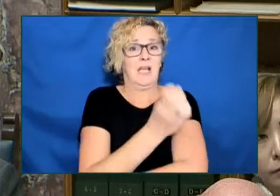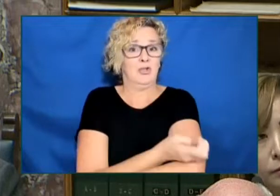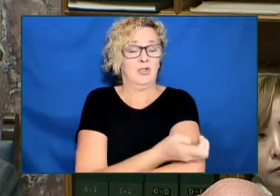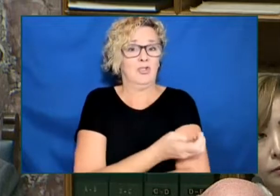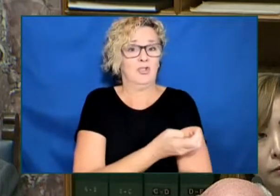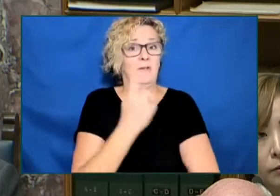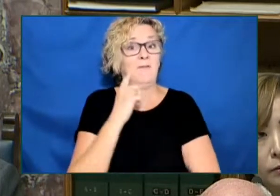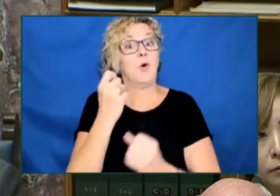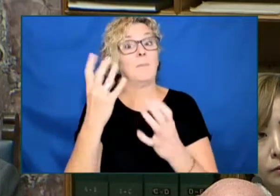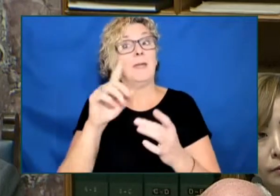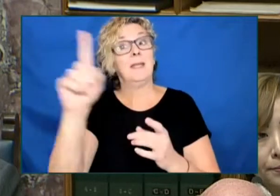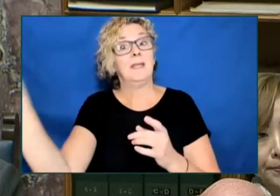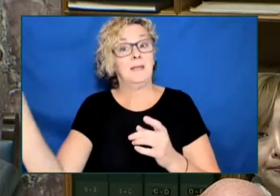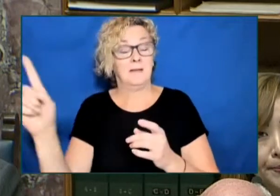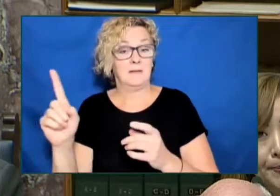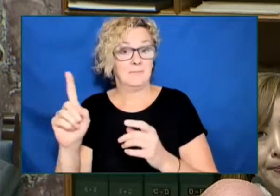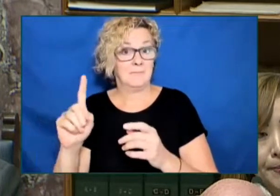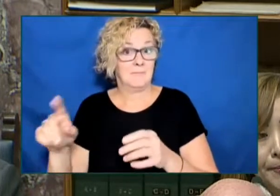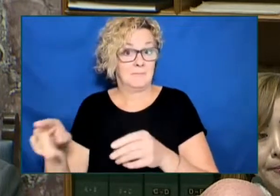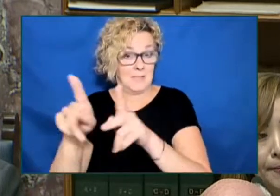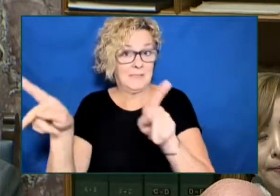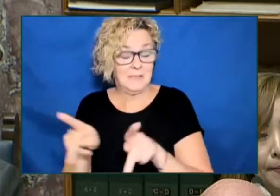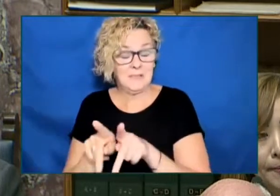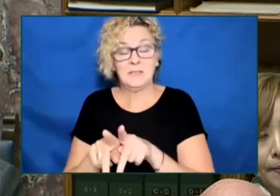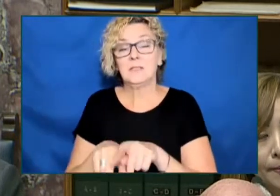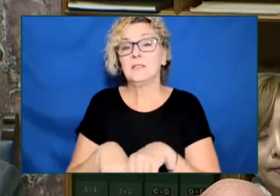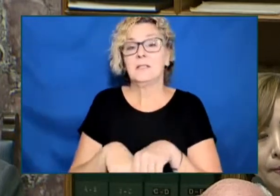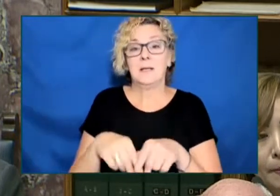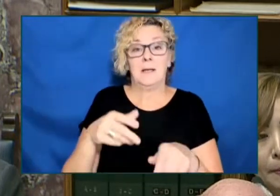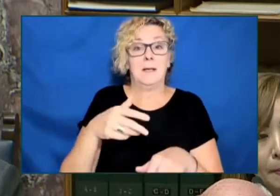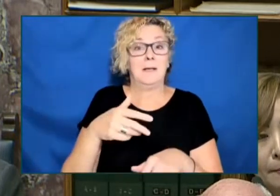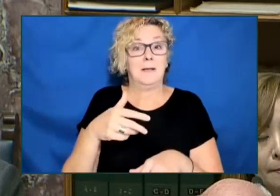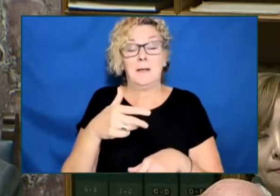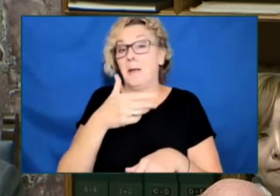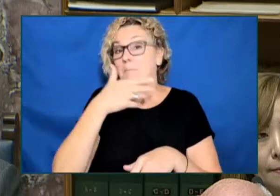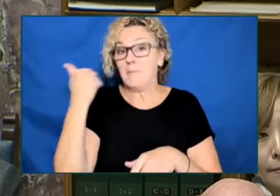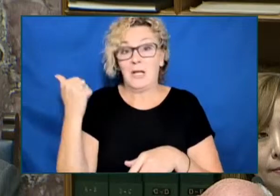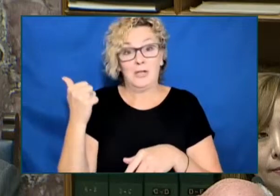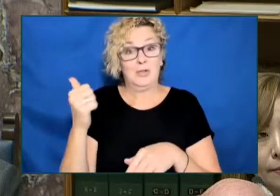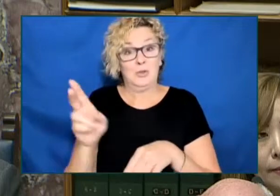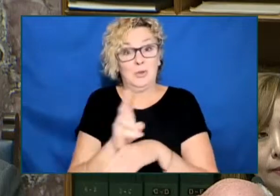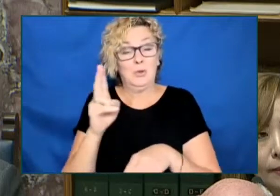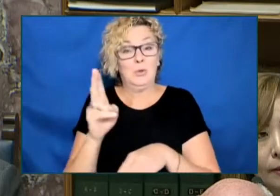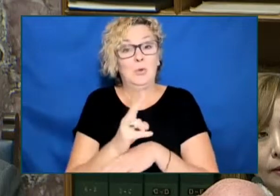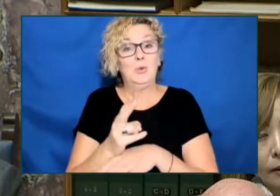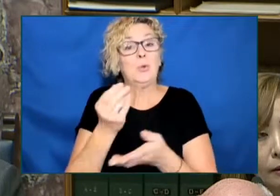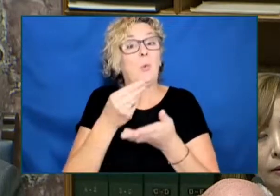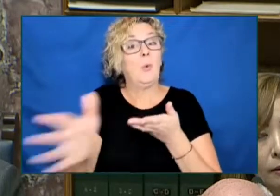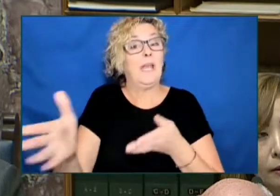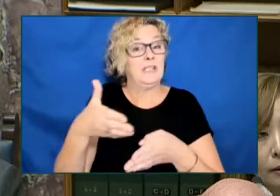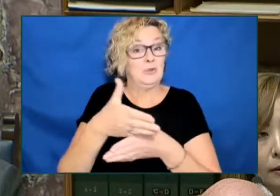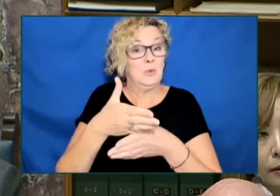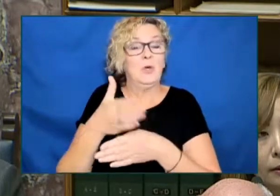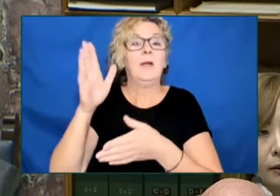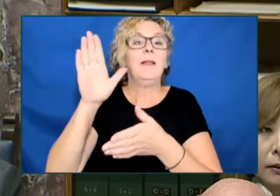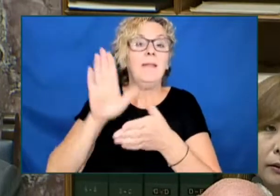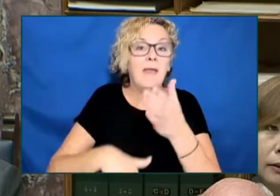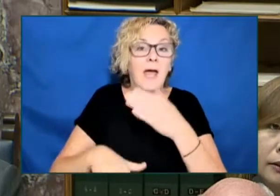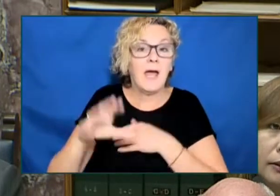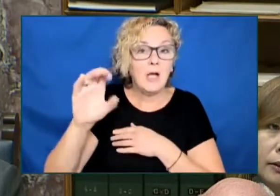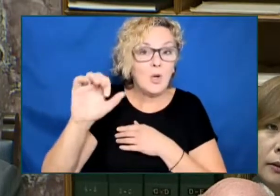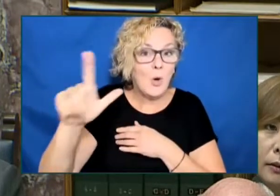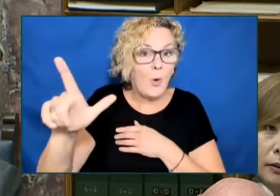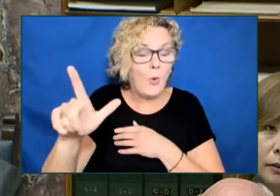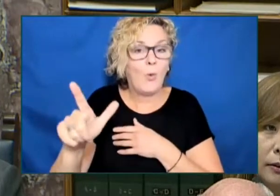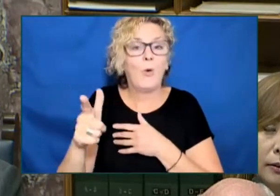power. Now, it's better to turn waste into bioenergy that displaces fossil fuels instead of burning it